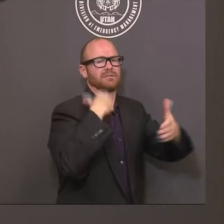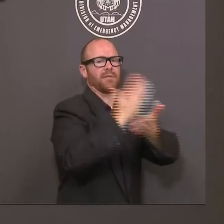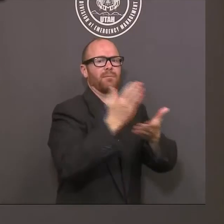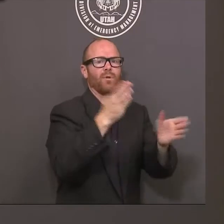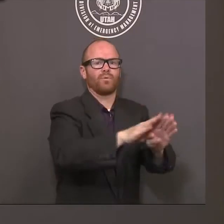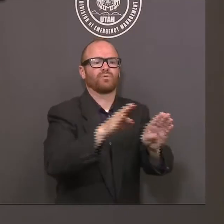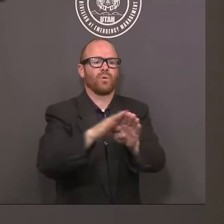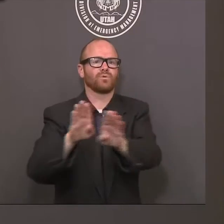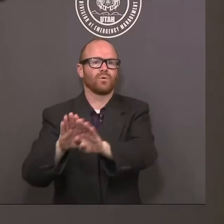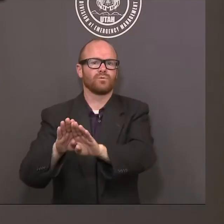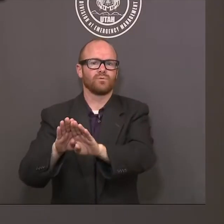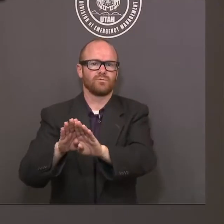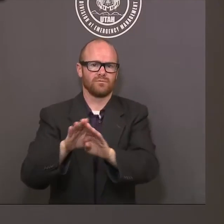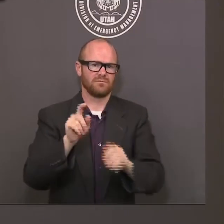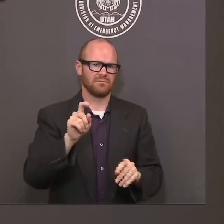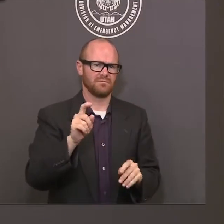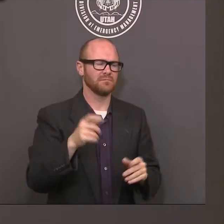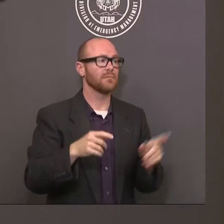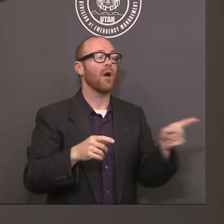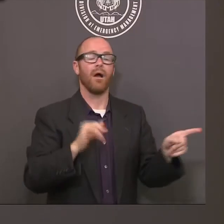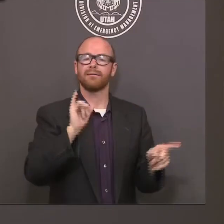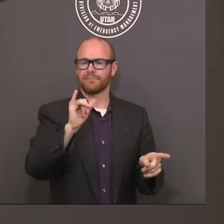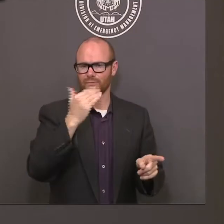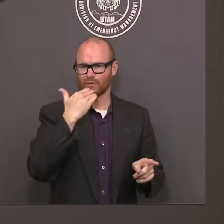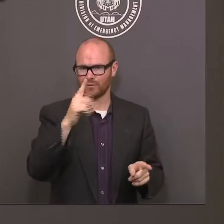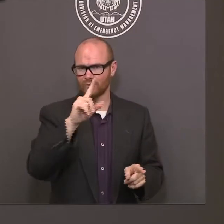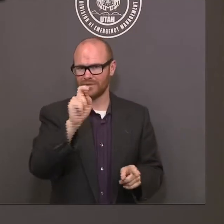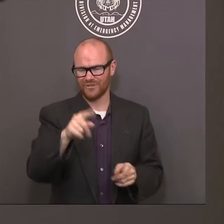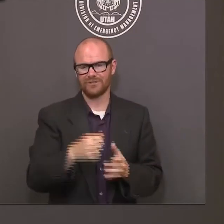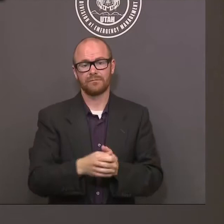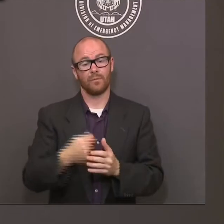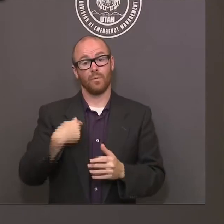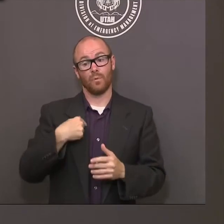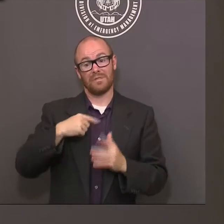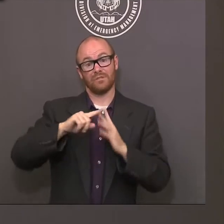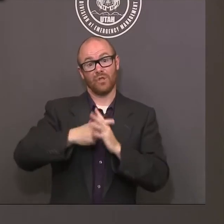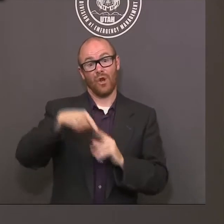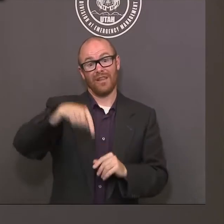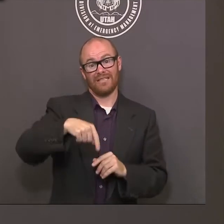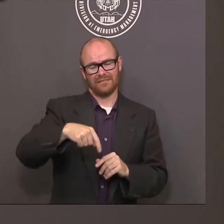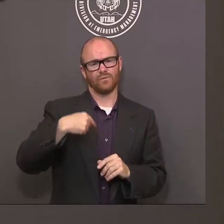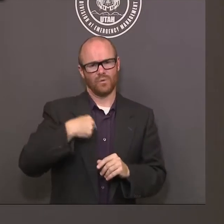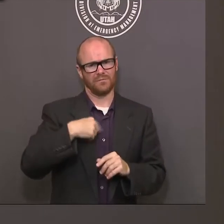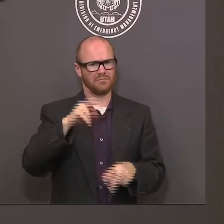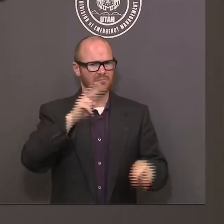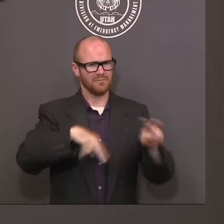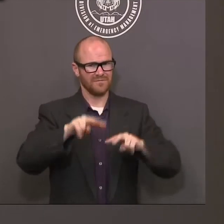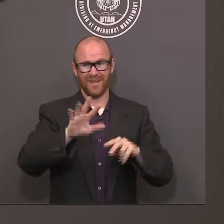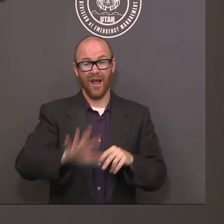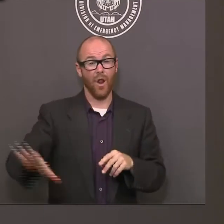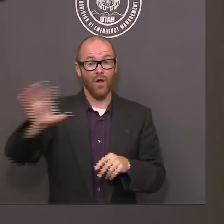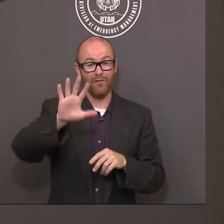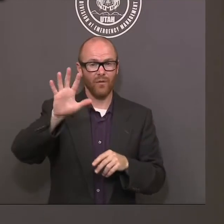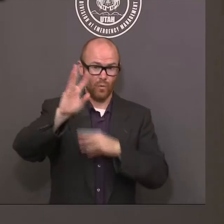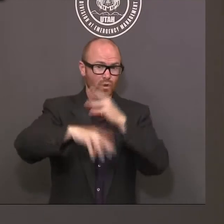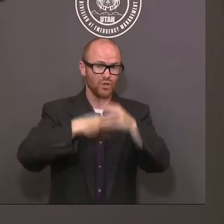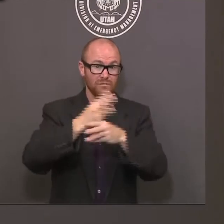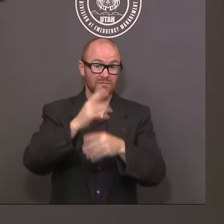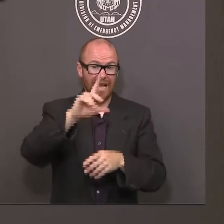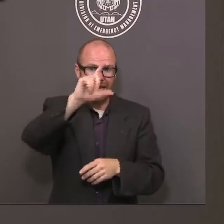now, Brady. And when we started out on this quest, we observed around the world and in other